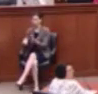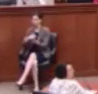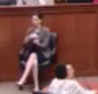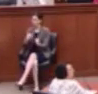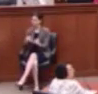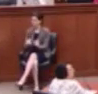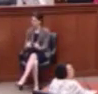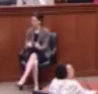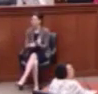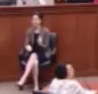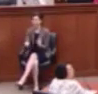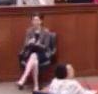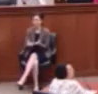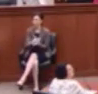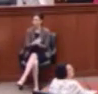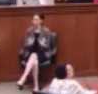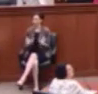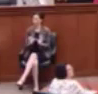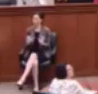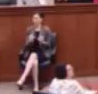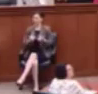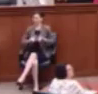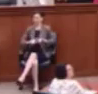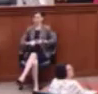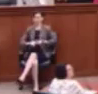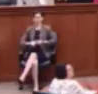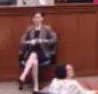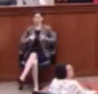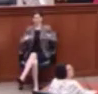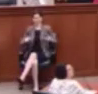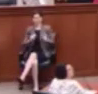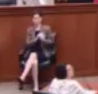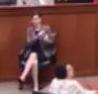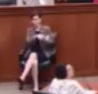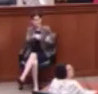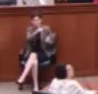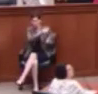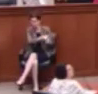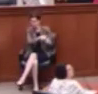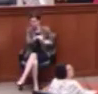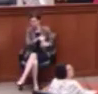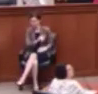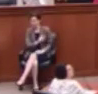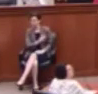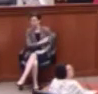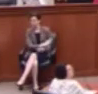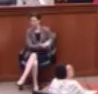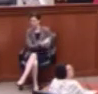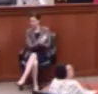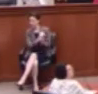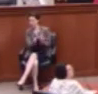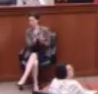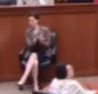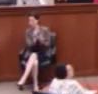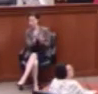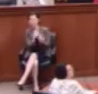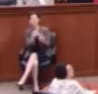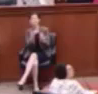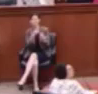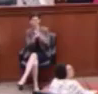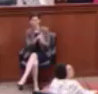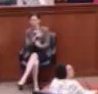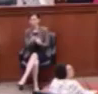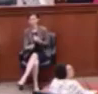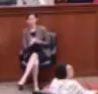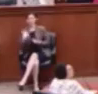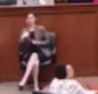as they earn credentials while they are with you in the K-12 system. It puts them further ahead as they join